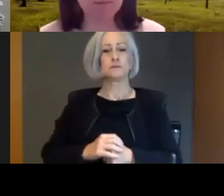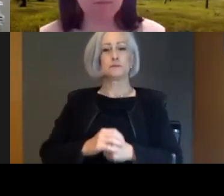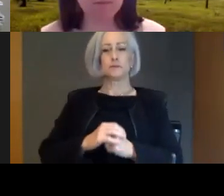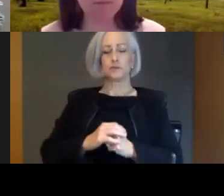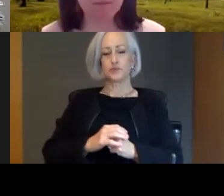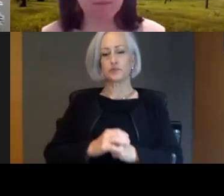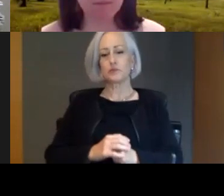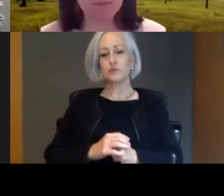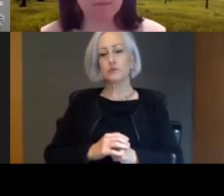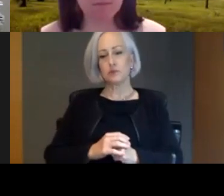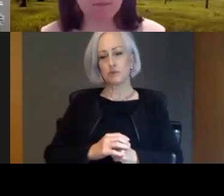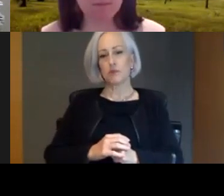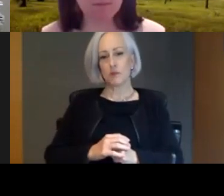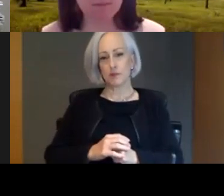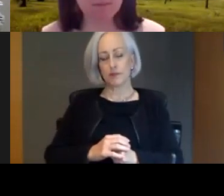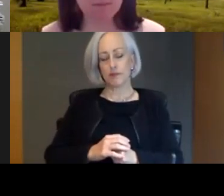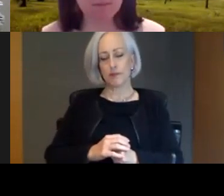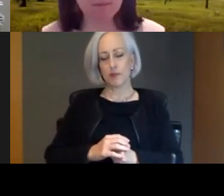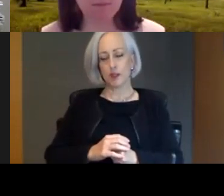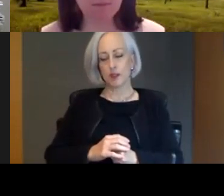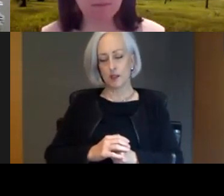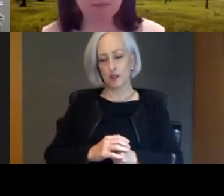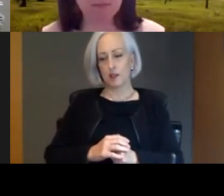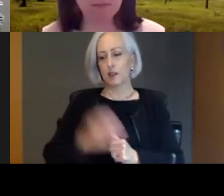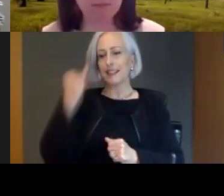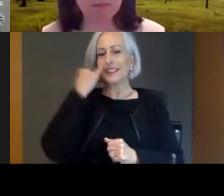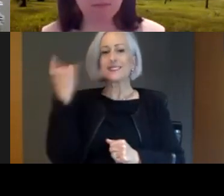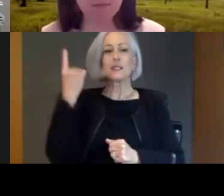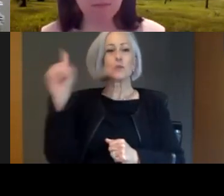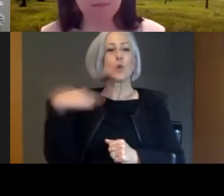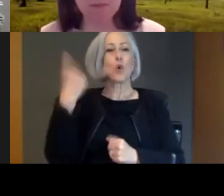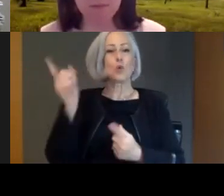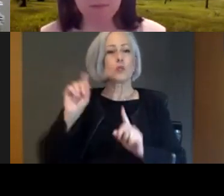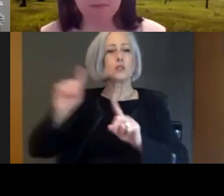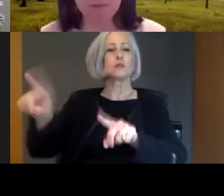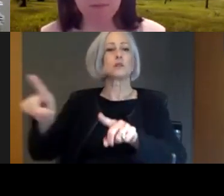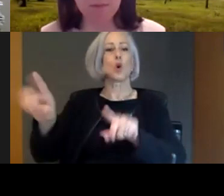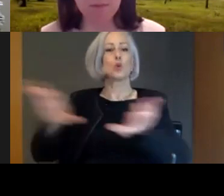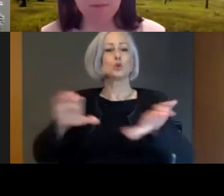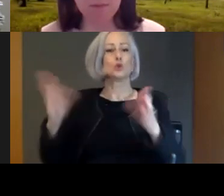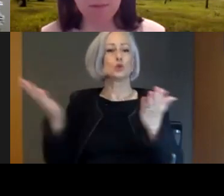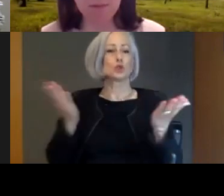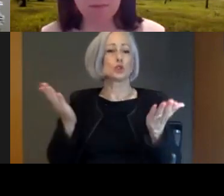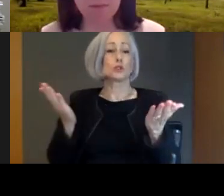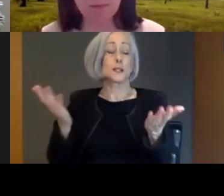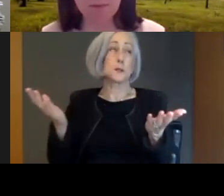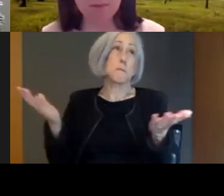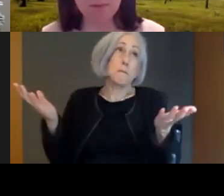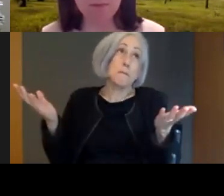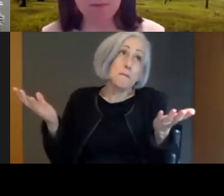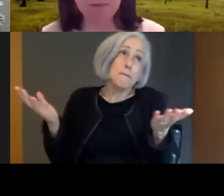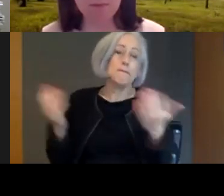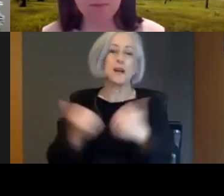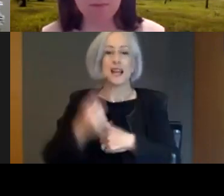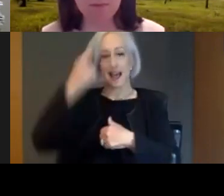But it's of those that just want to do service. I mean, I think that